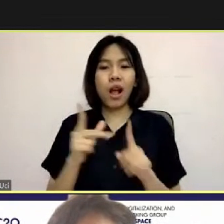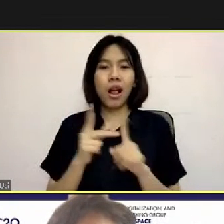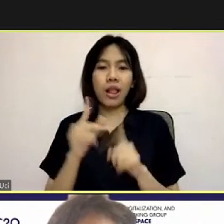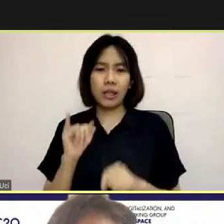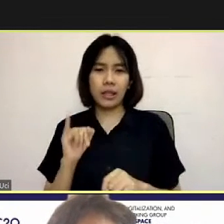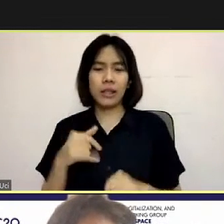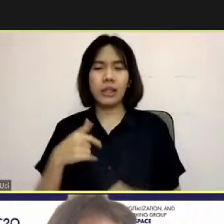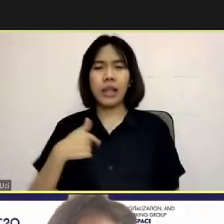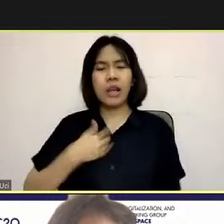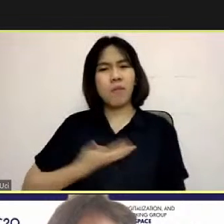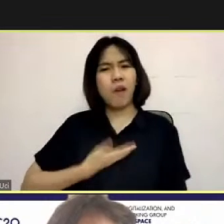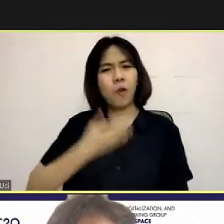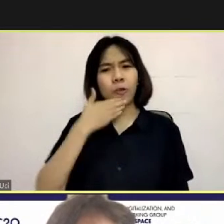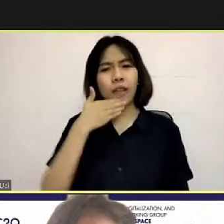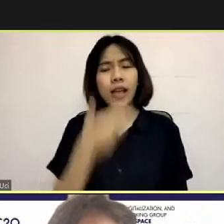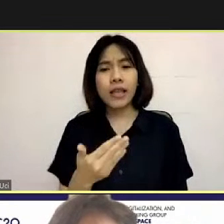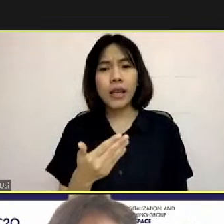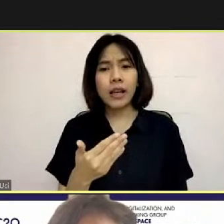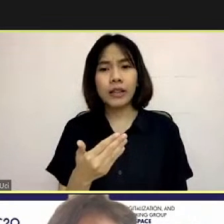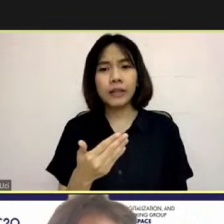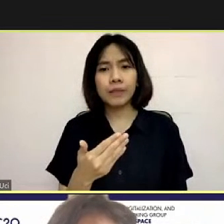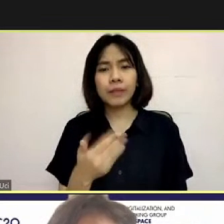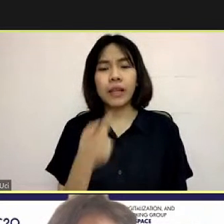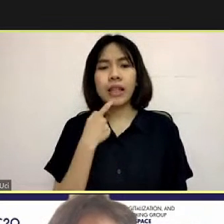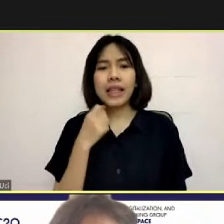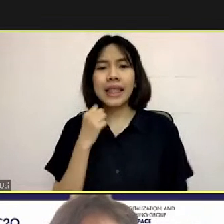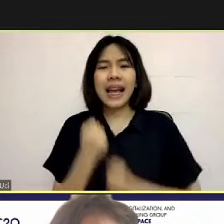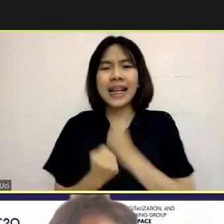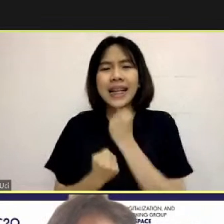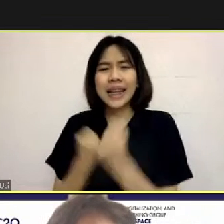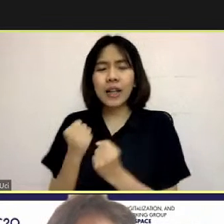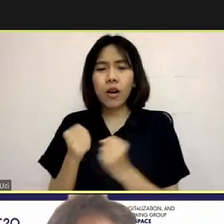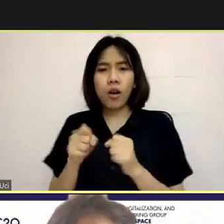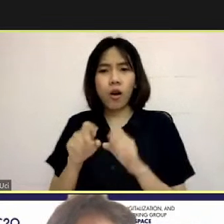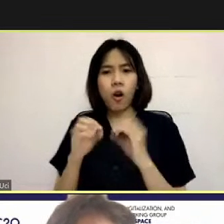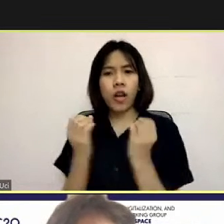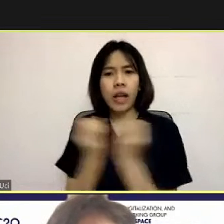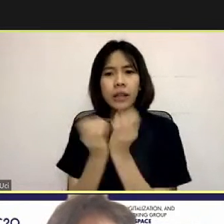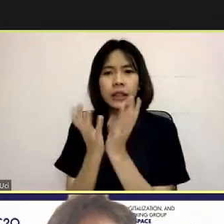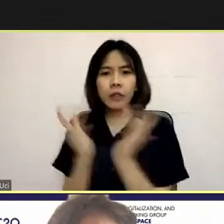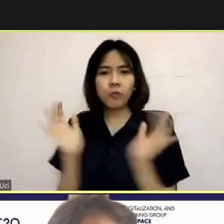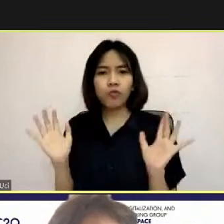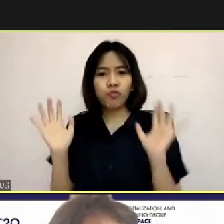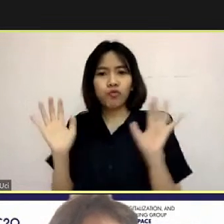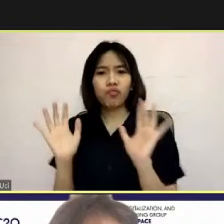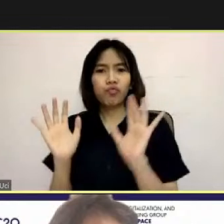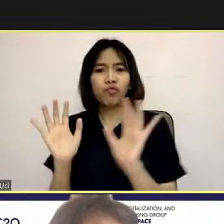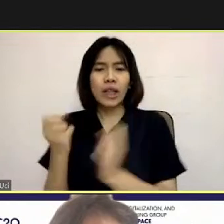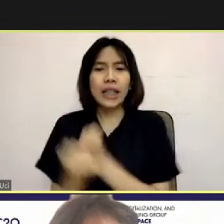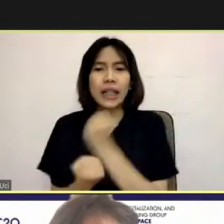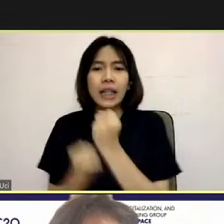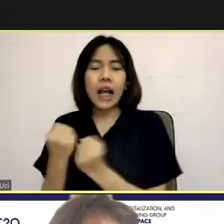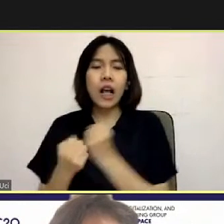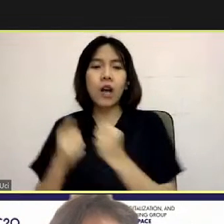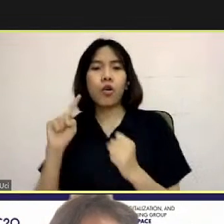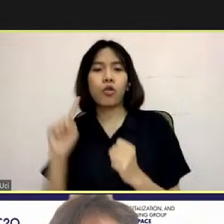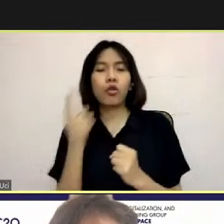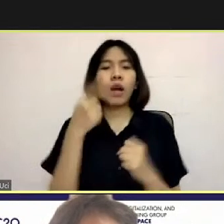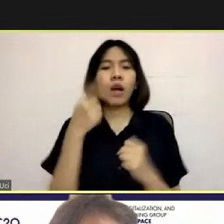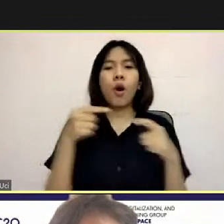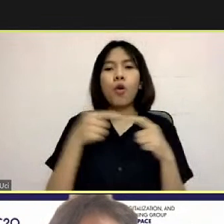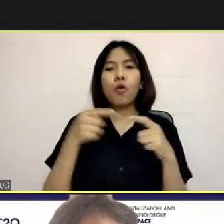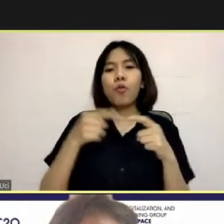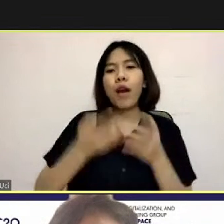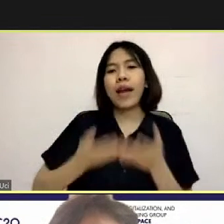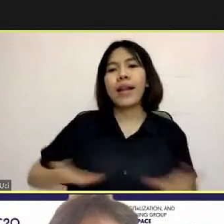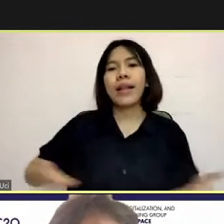Here I would like to ask regarding to the civil movement, especially in the